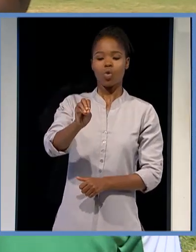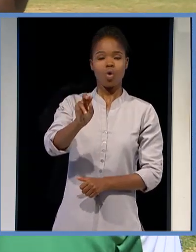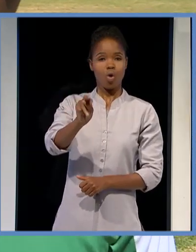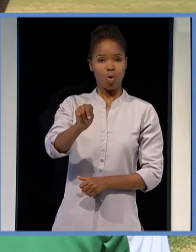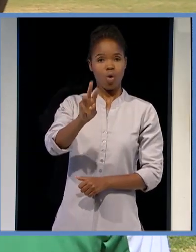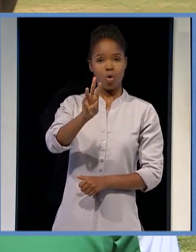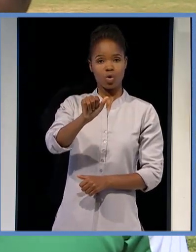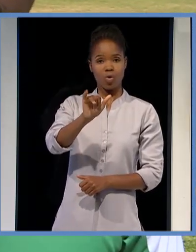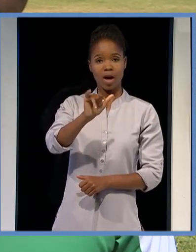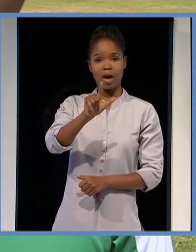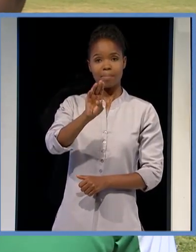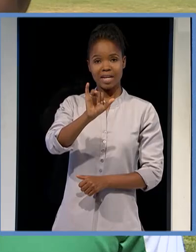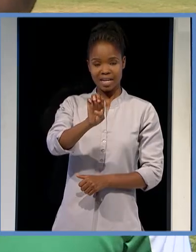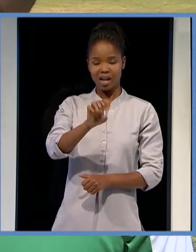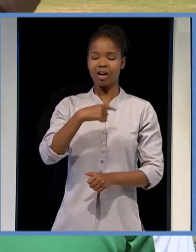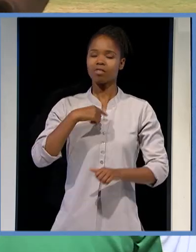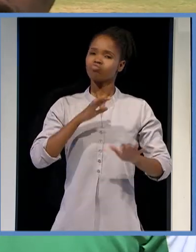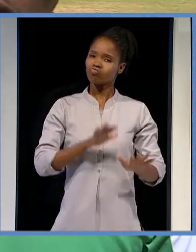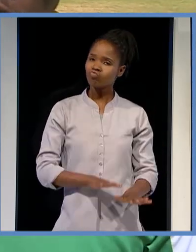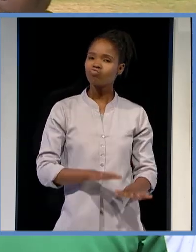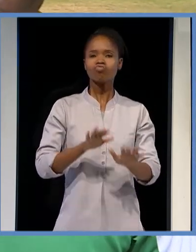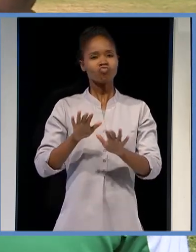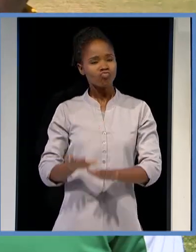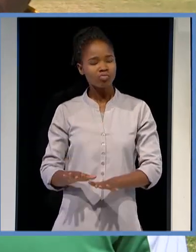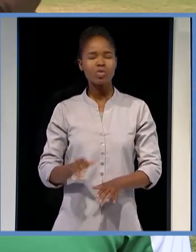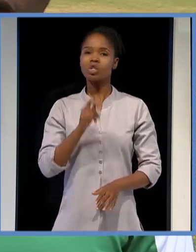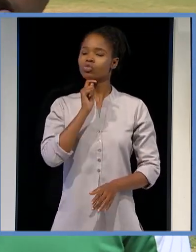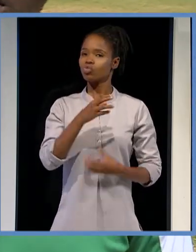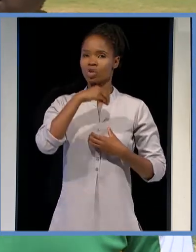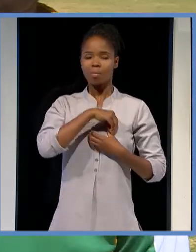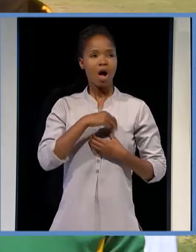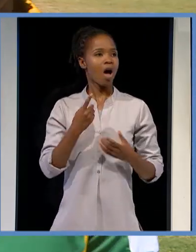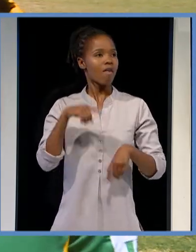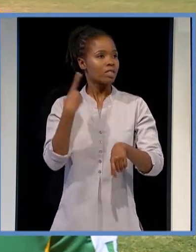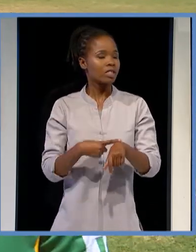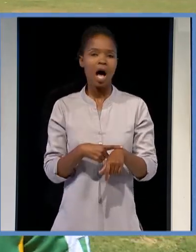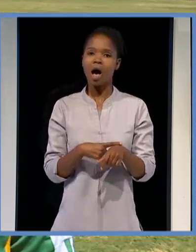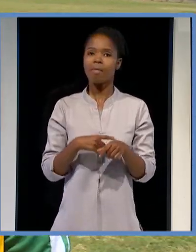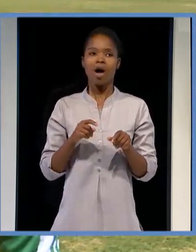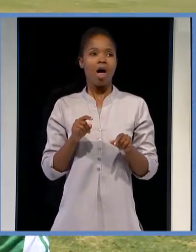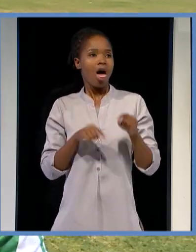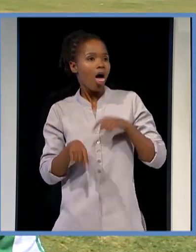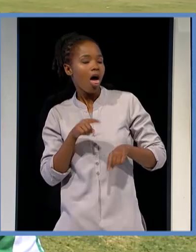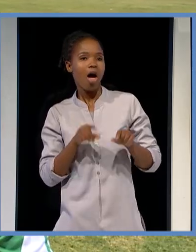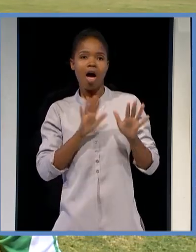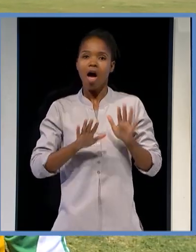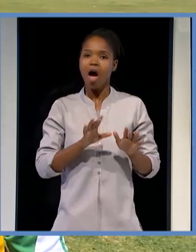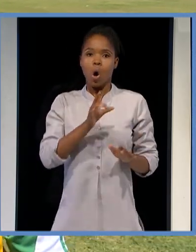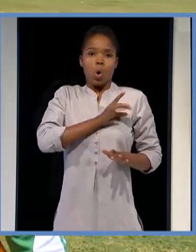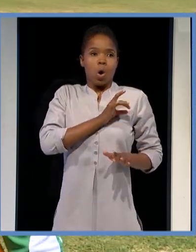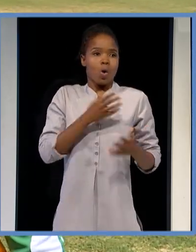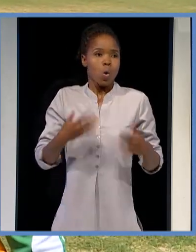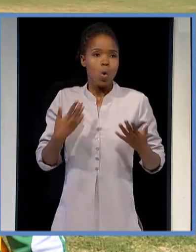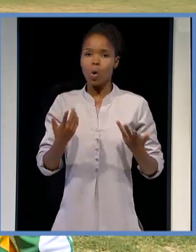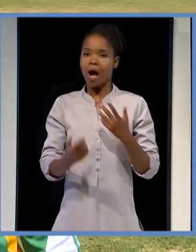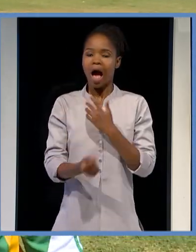calming presence for me in that first game. You can understand, you fresh in the team, here you are, your team is in trouble. You have to